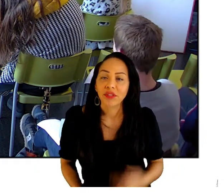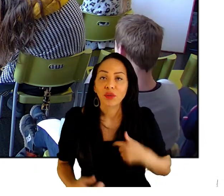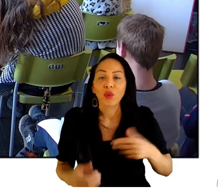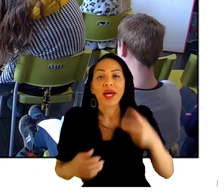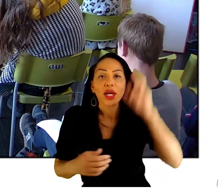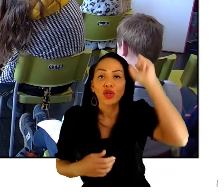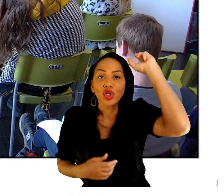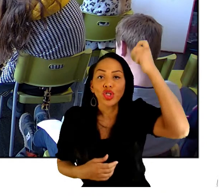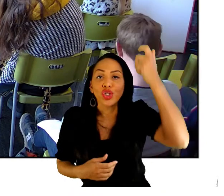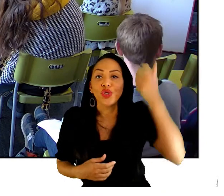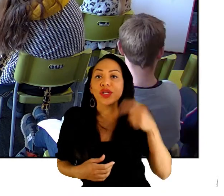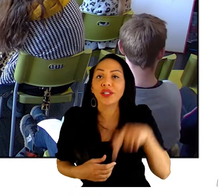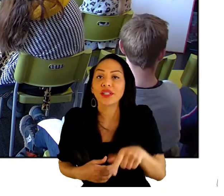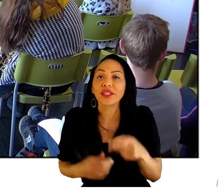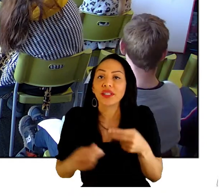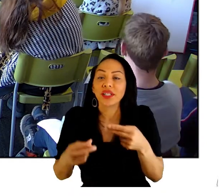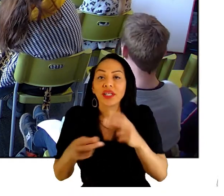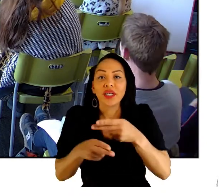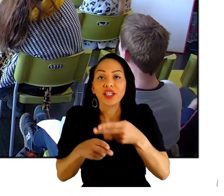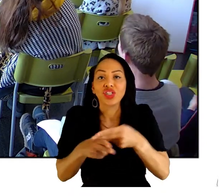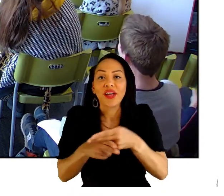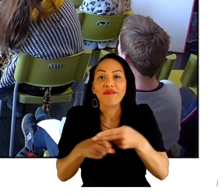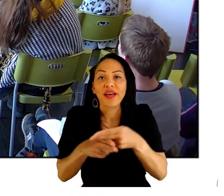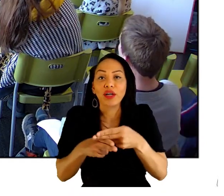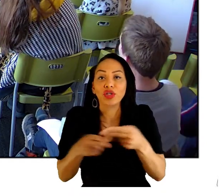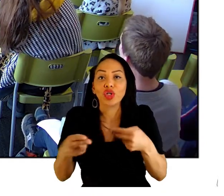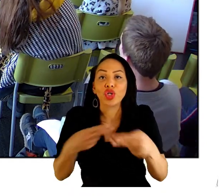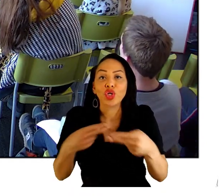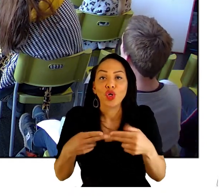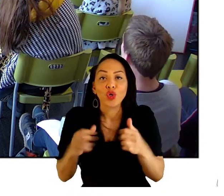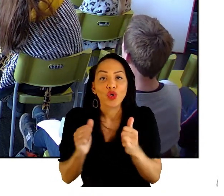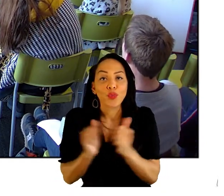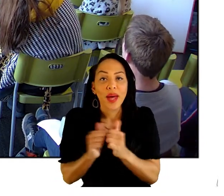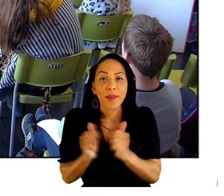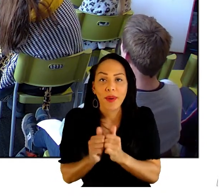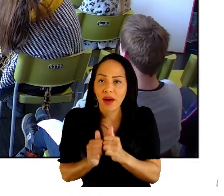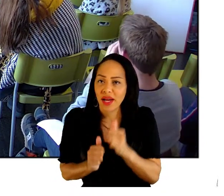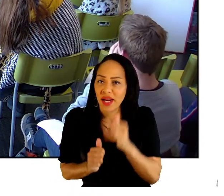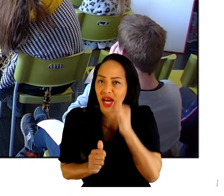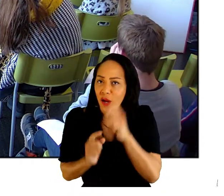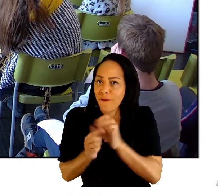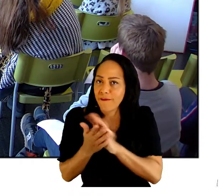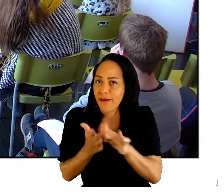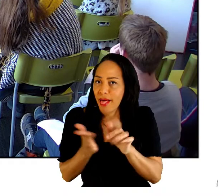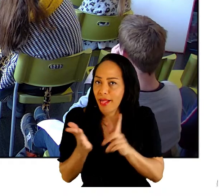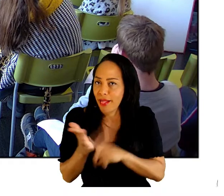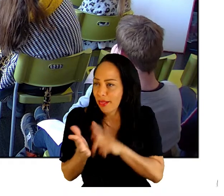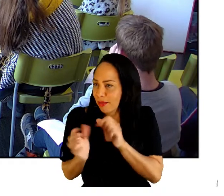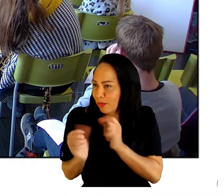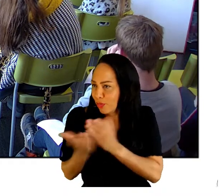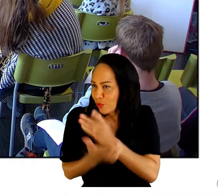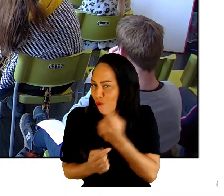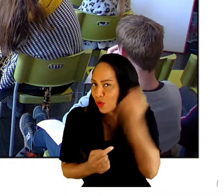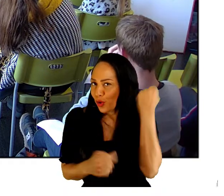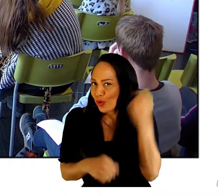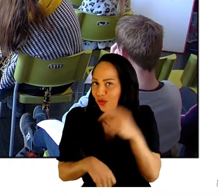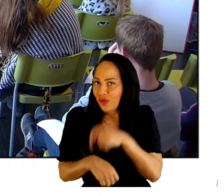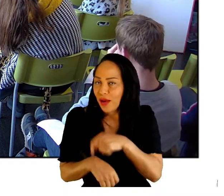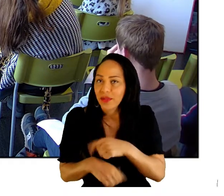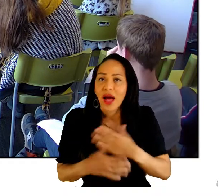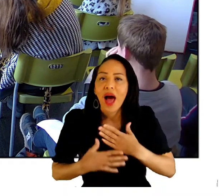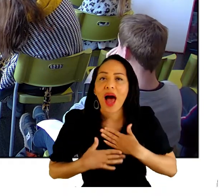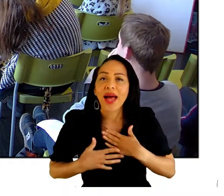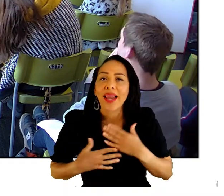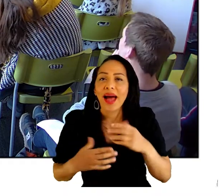Phil Stenton here. And I've never lost that idea of looking, of seeing things, of capturing things,